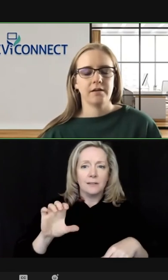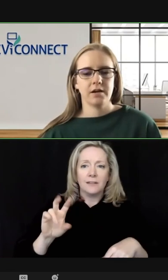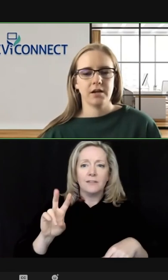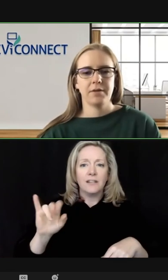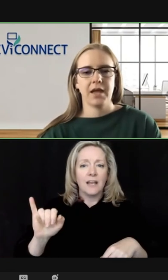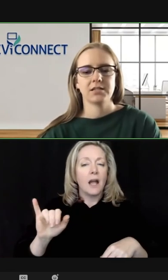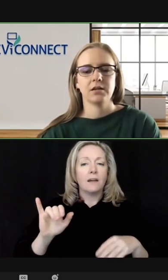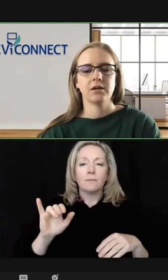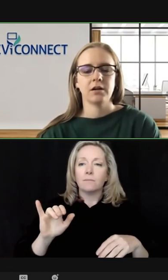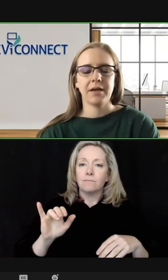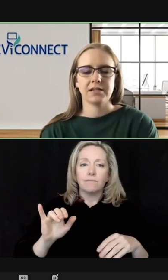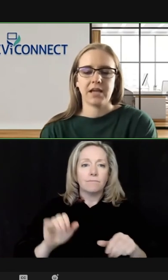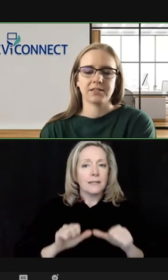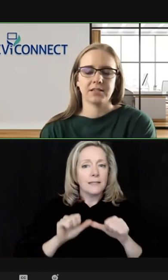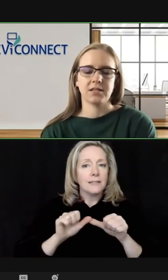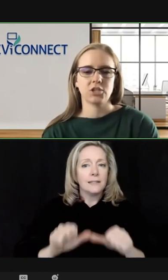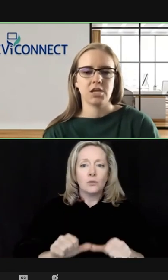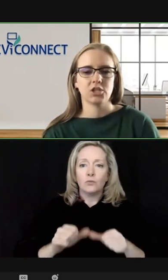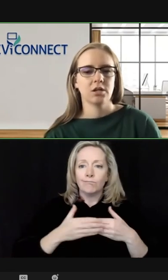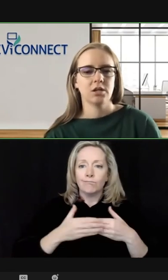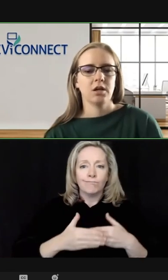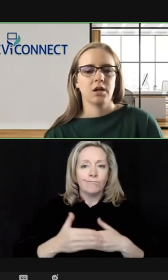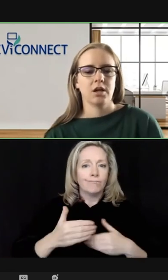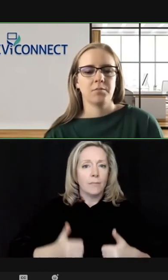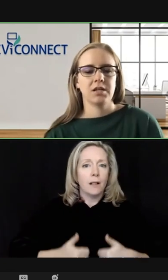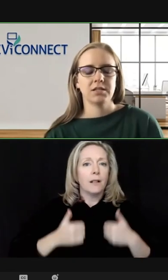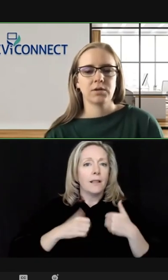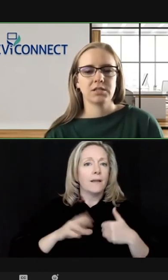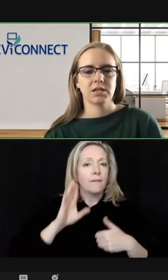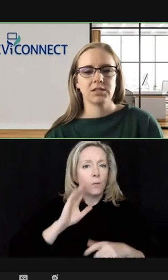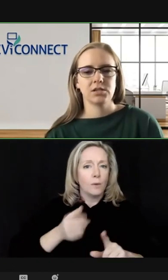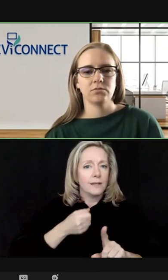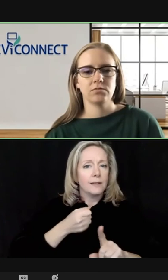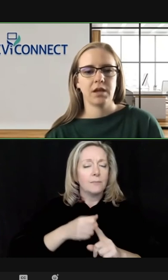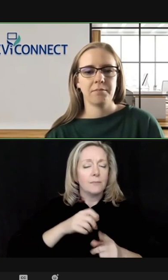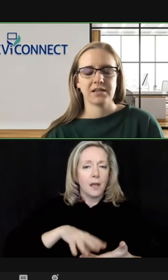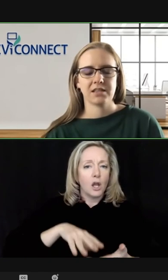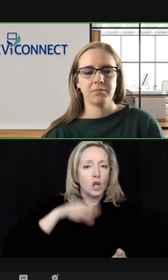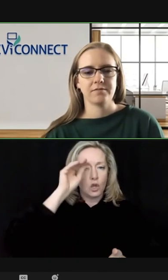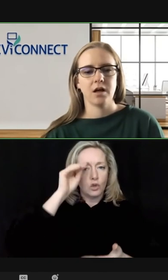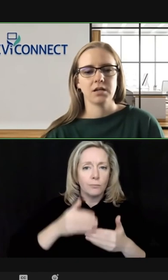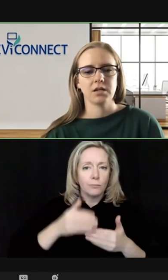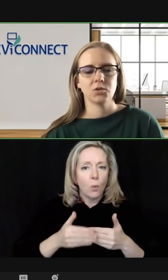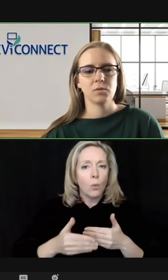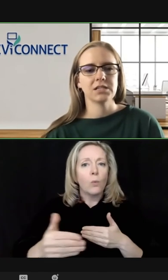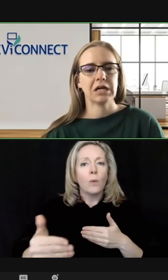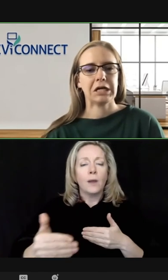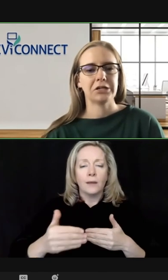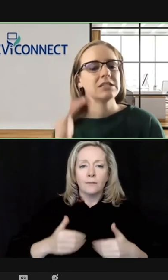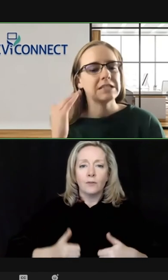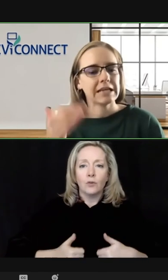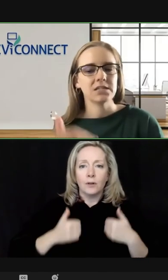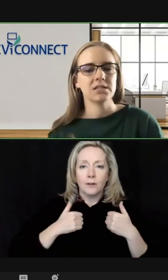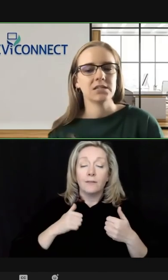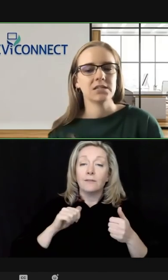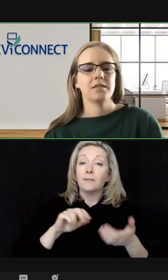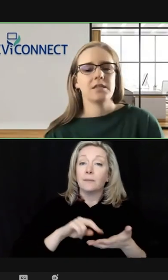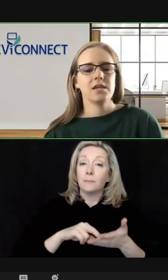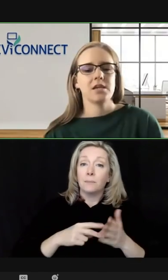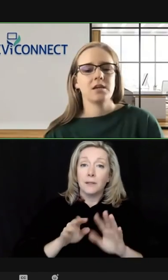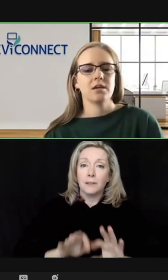access their impact the access to education. And it's going to continue to impact them lifelong. And so we need to